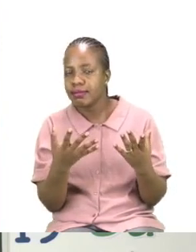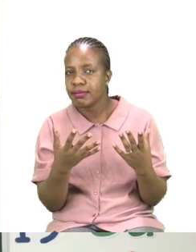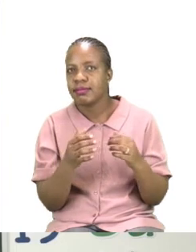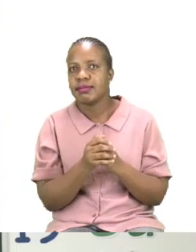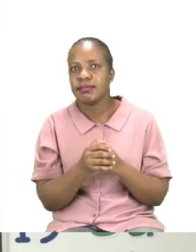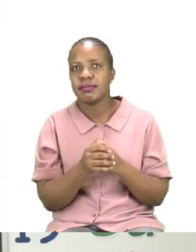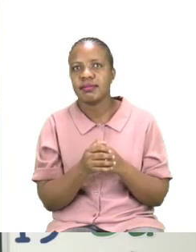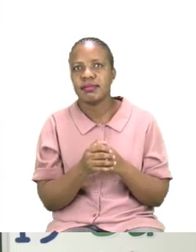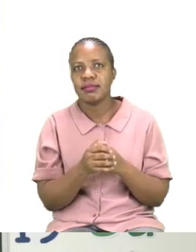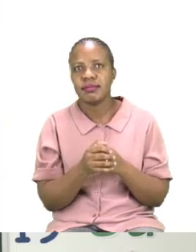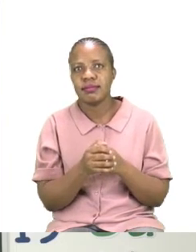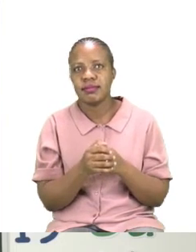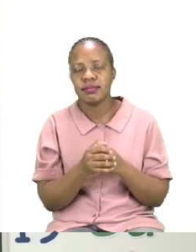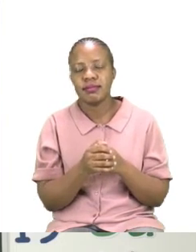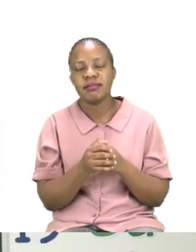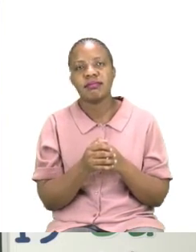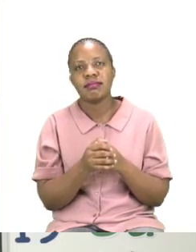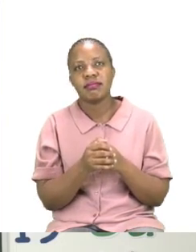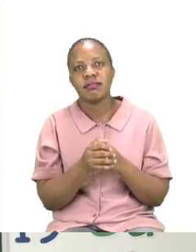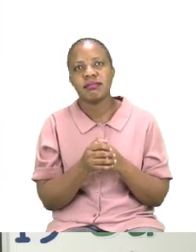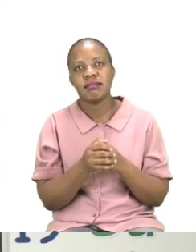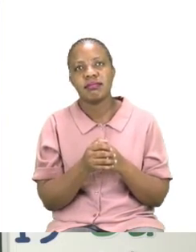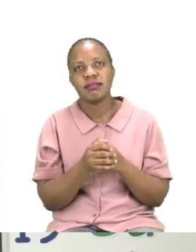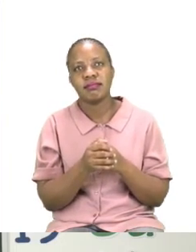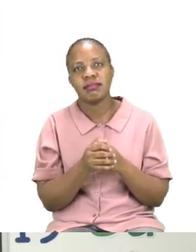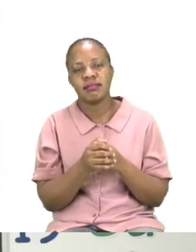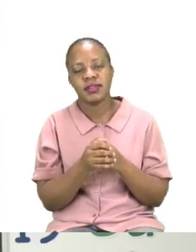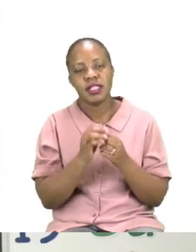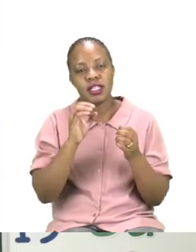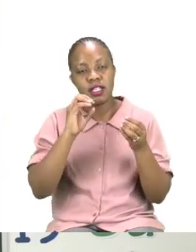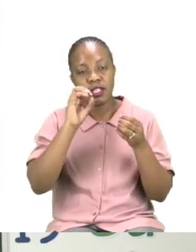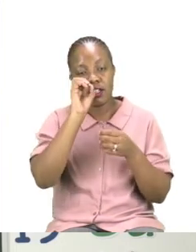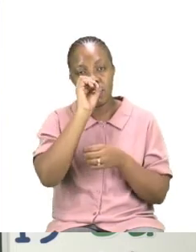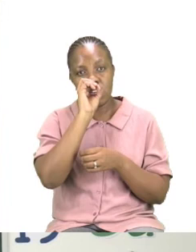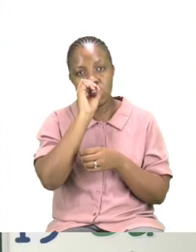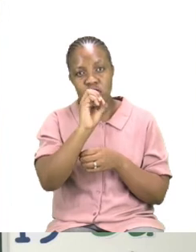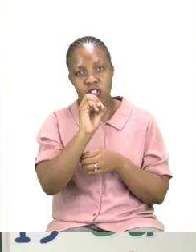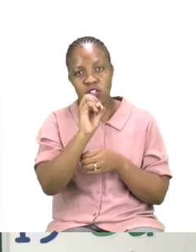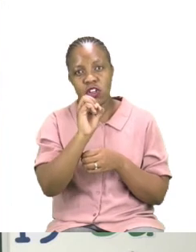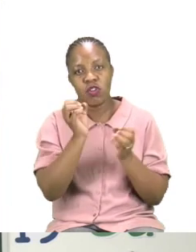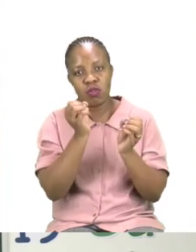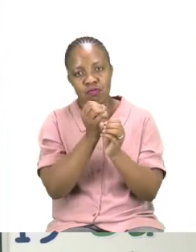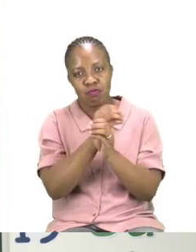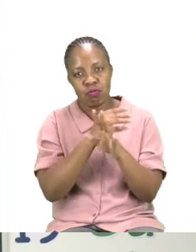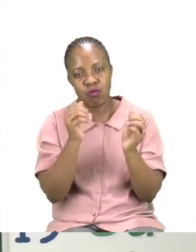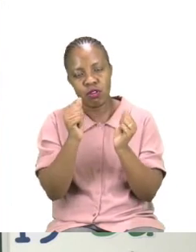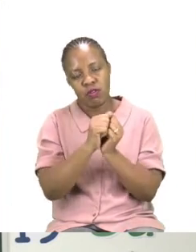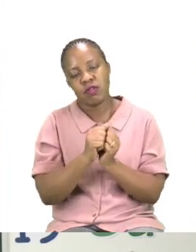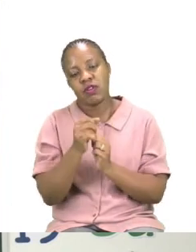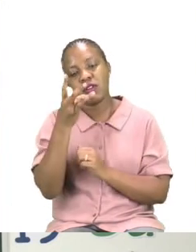on. And we replace this 0 with a 7. So our